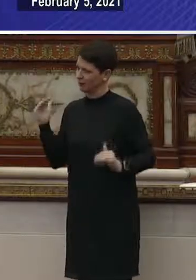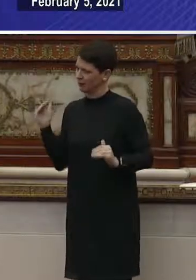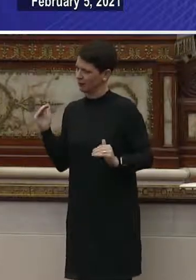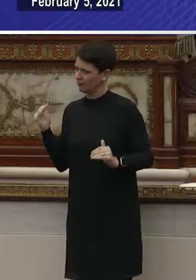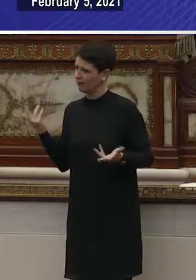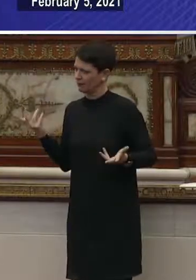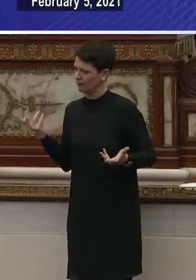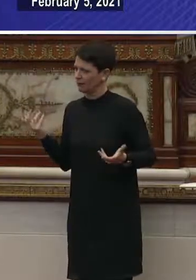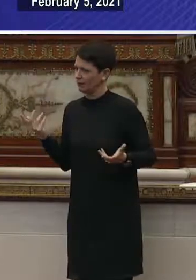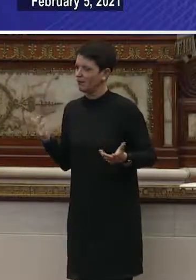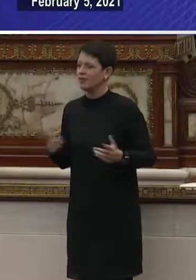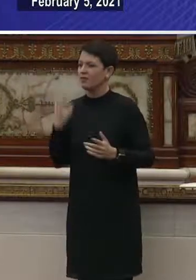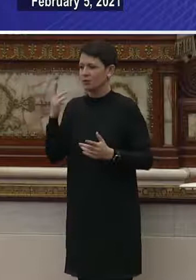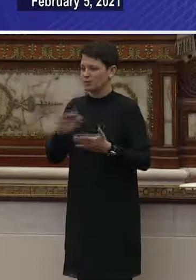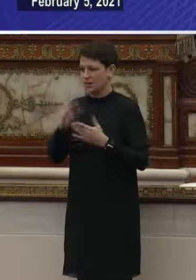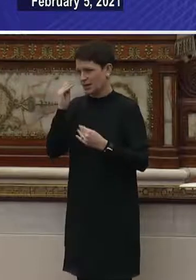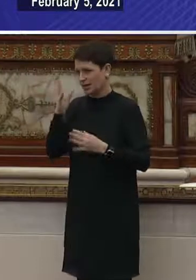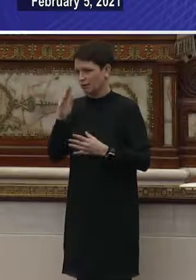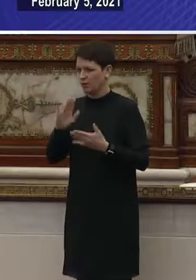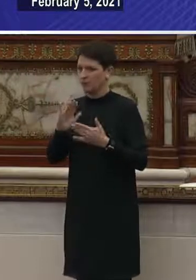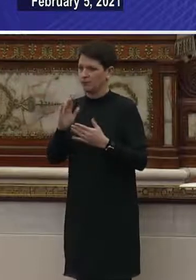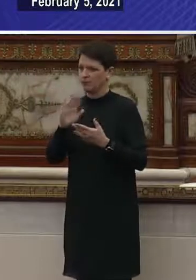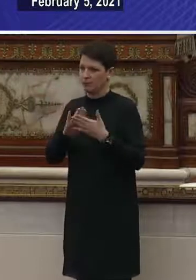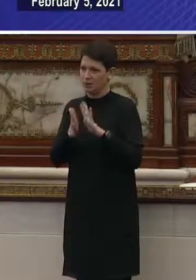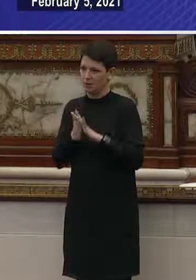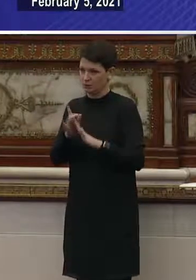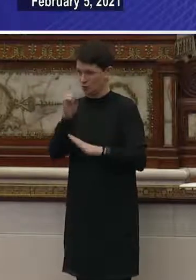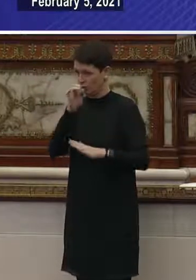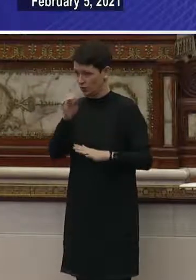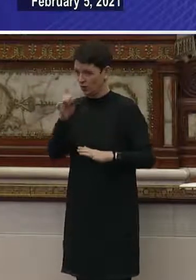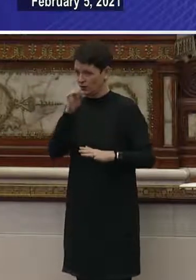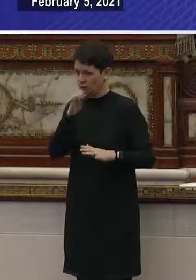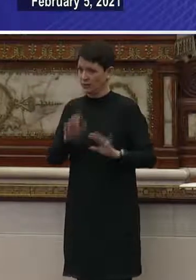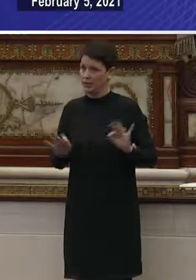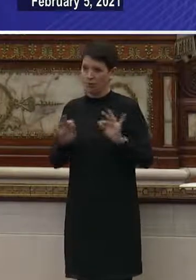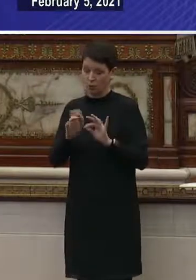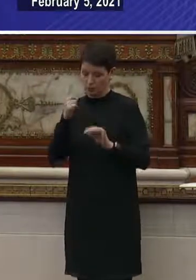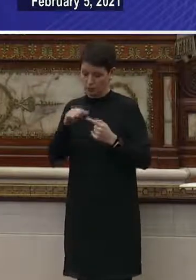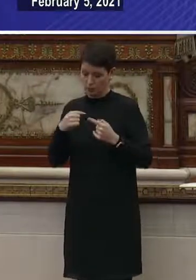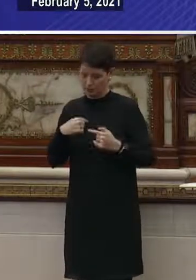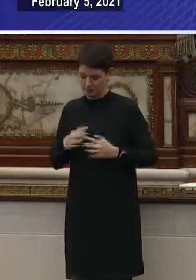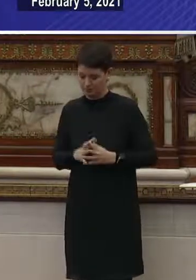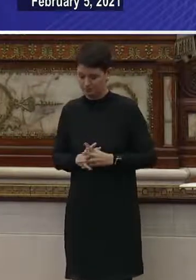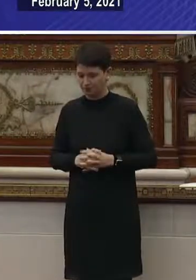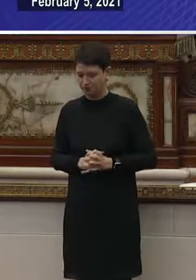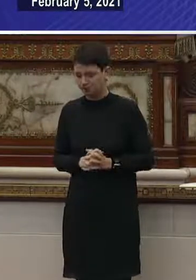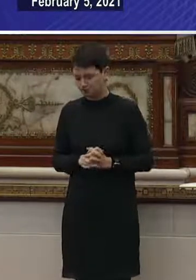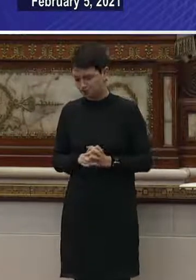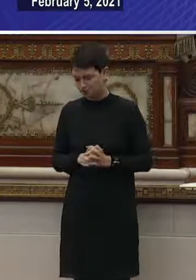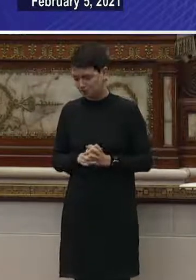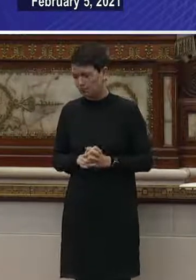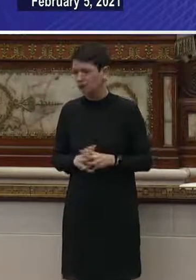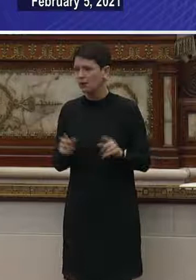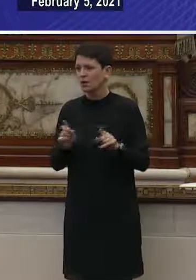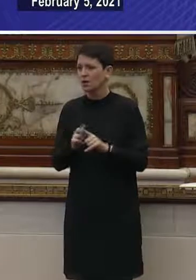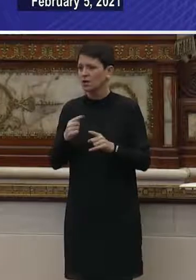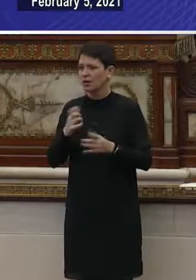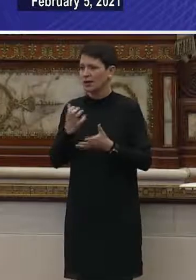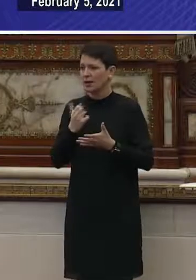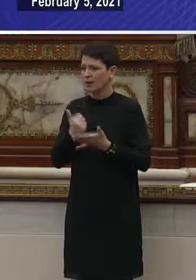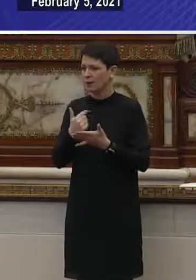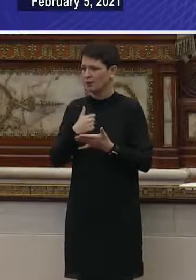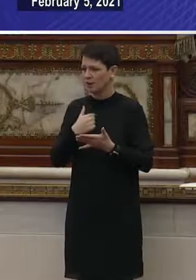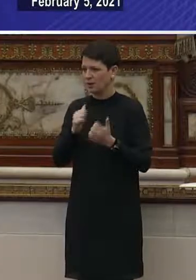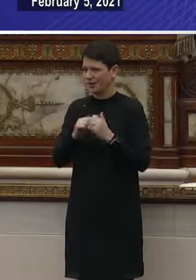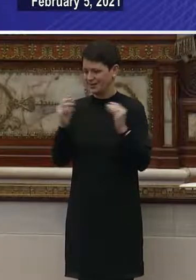to that. So that's why that information becomes extremely important. In addition to that, I want you to help me, Doc, here